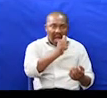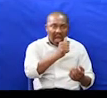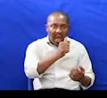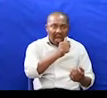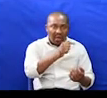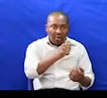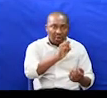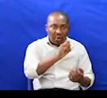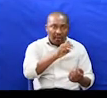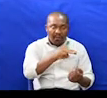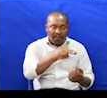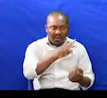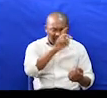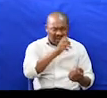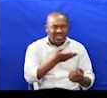one another question.